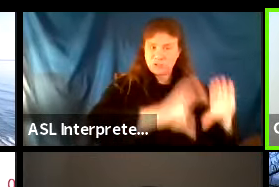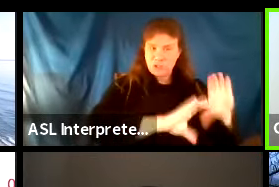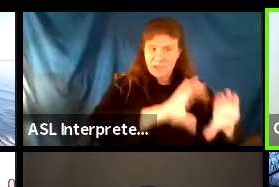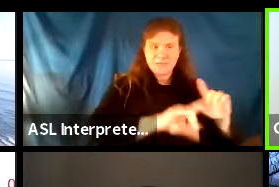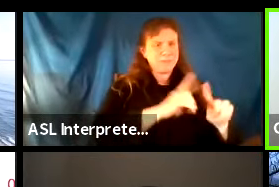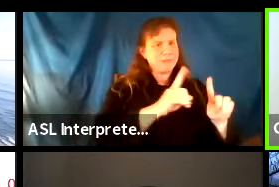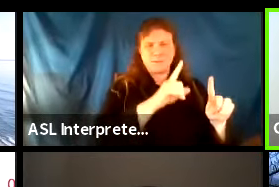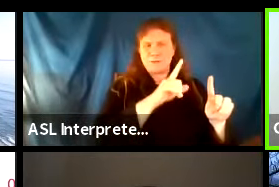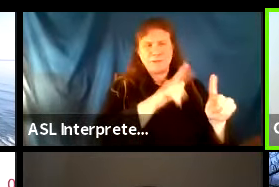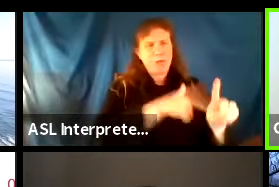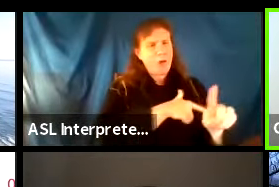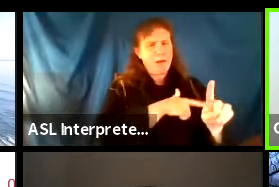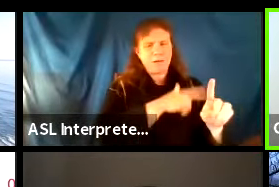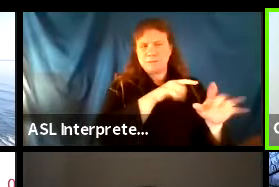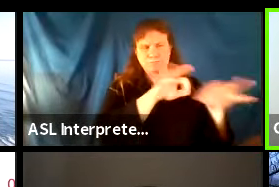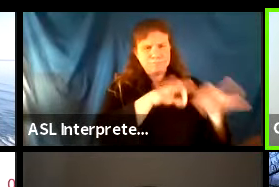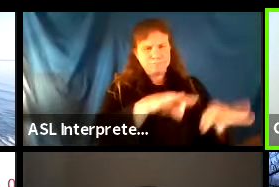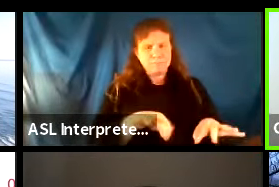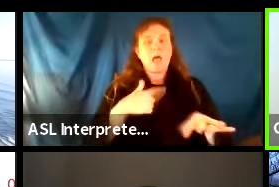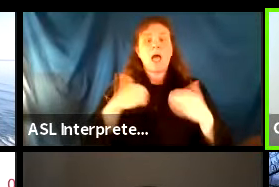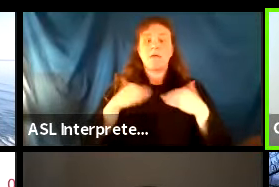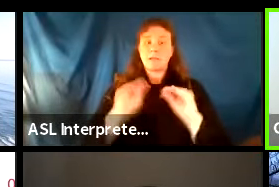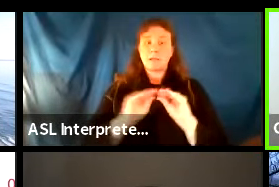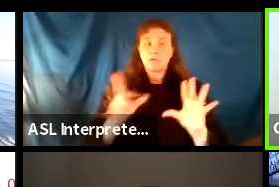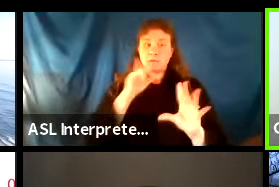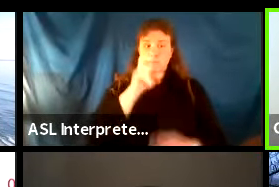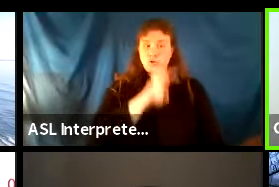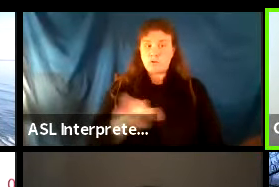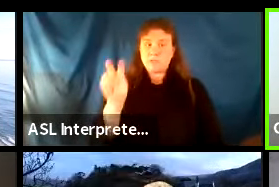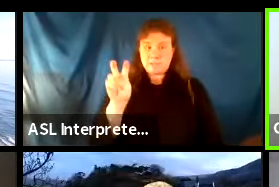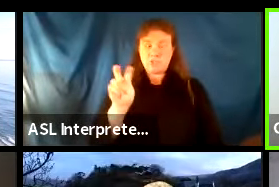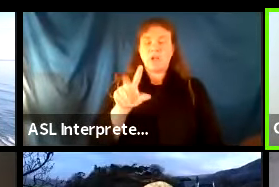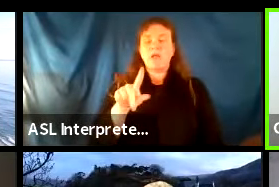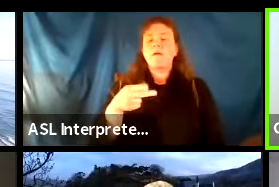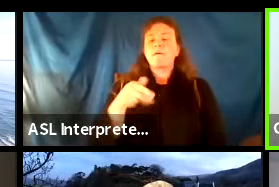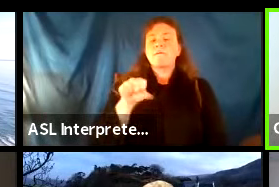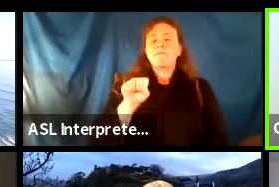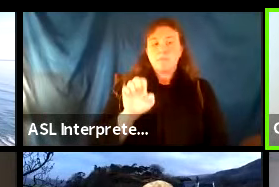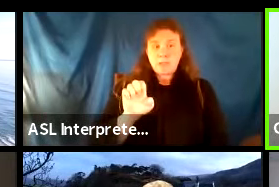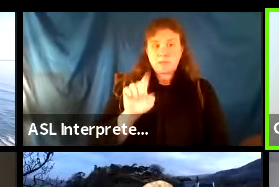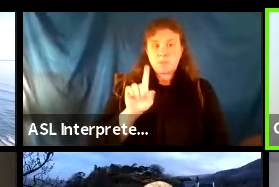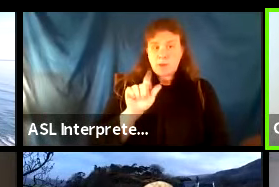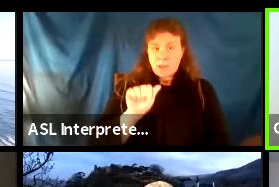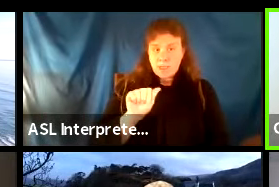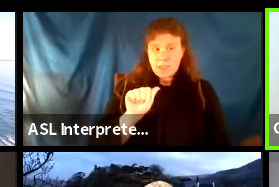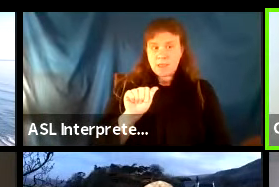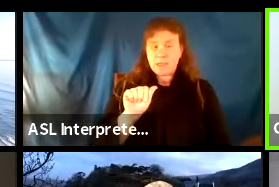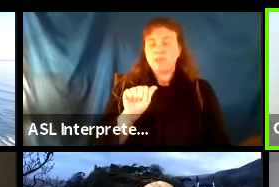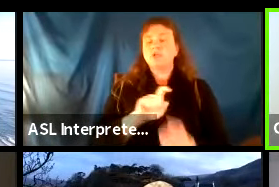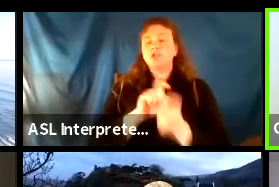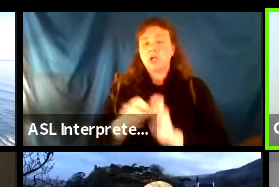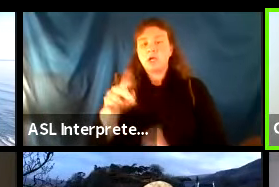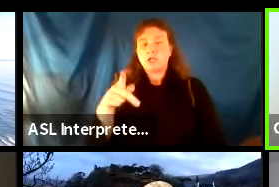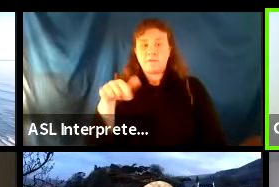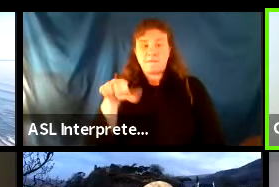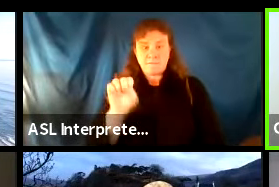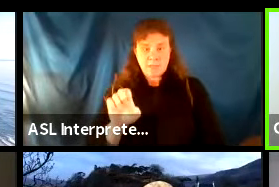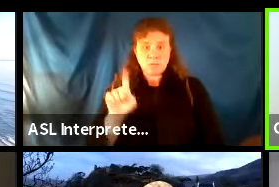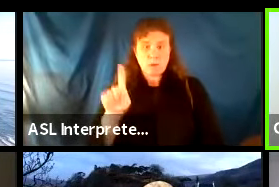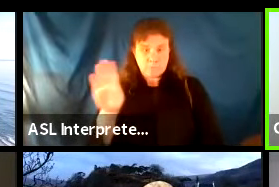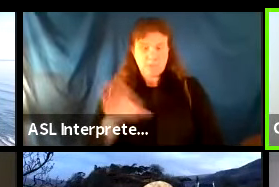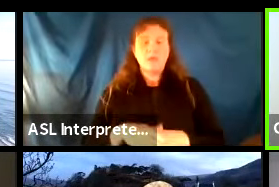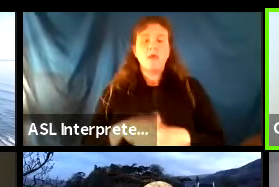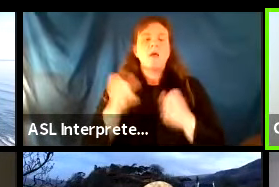I have a clarification on the transition process from phase 1A to phase 1B. I have observed during multiple occasions